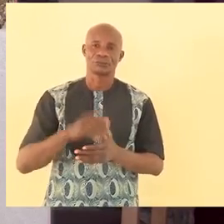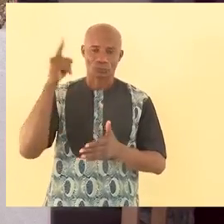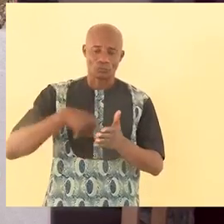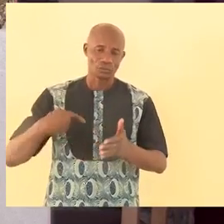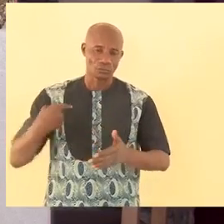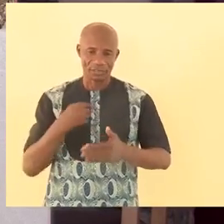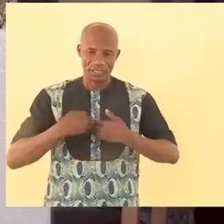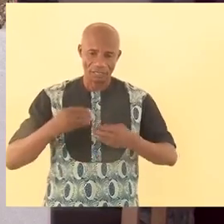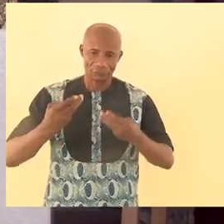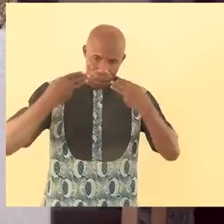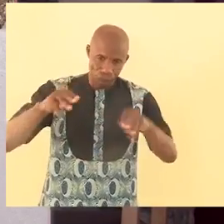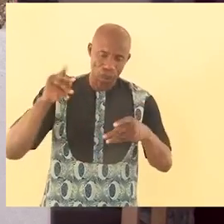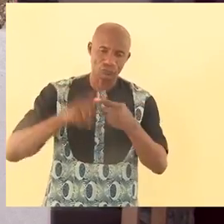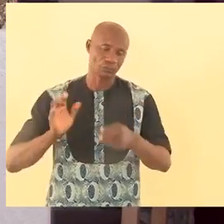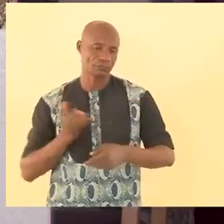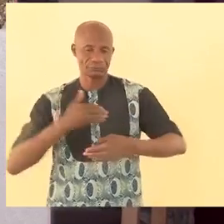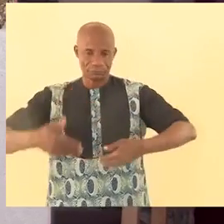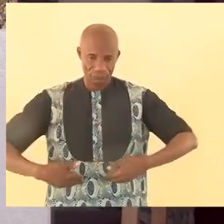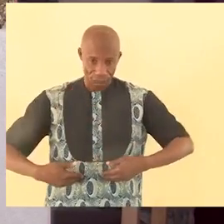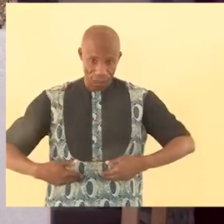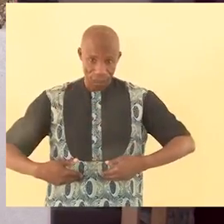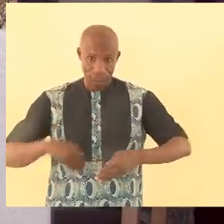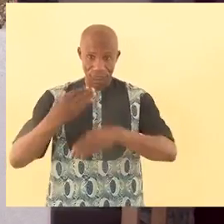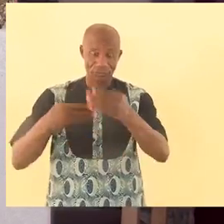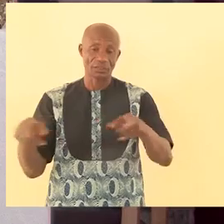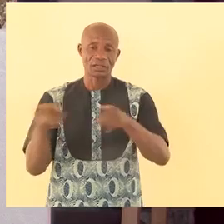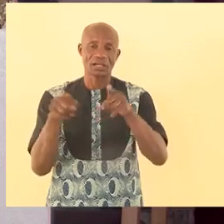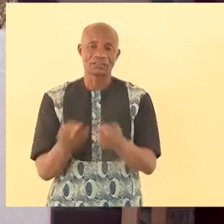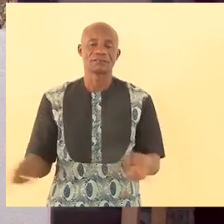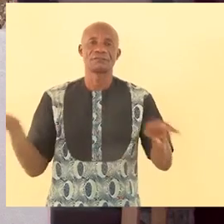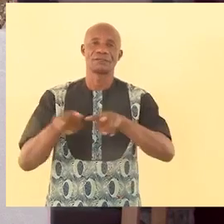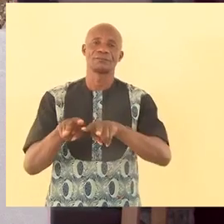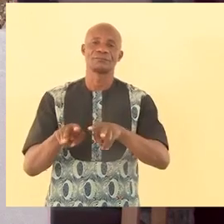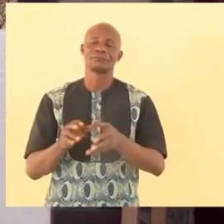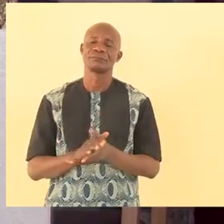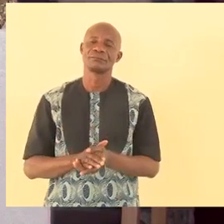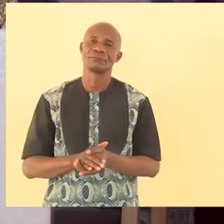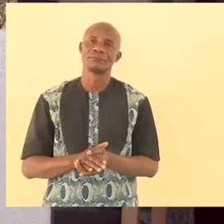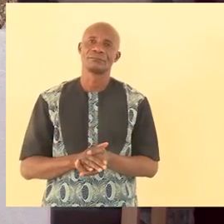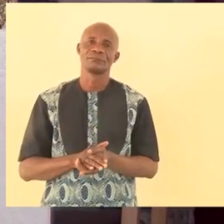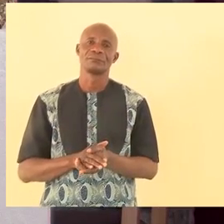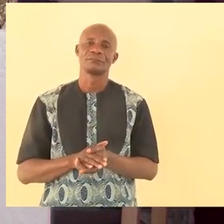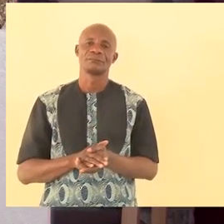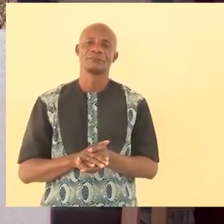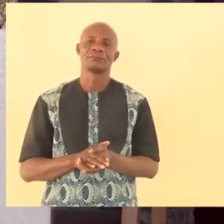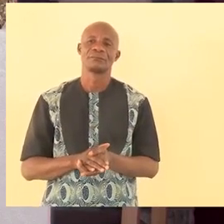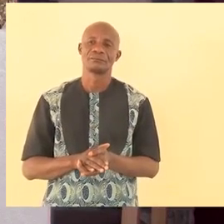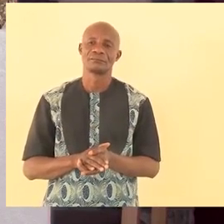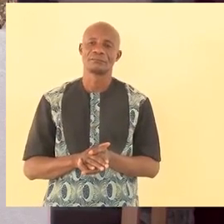What we have sold to our younger generation as value is warped.